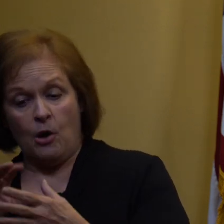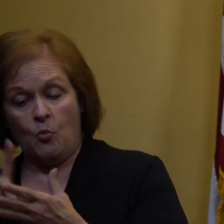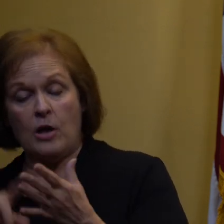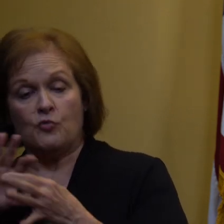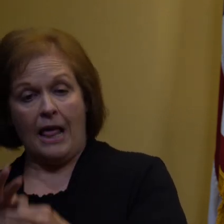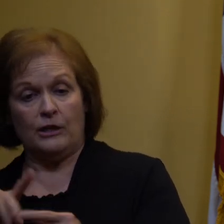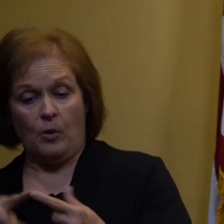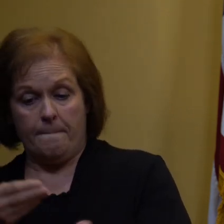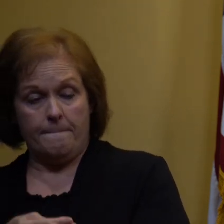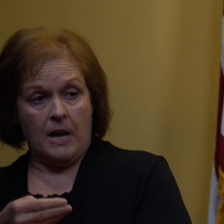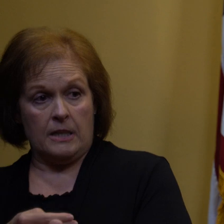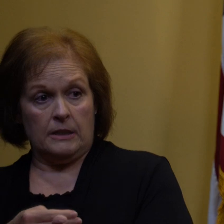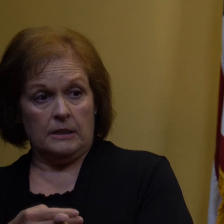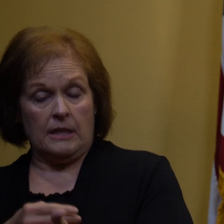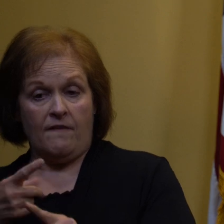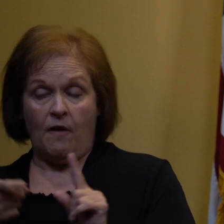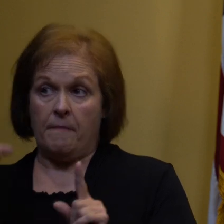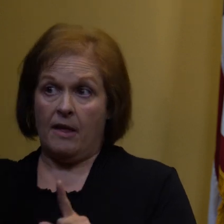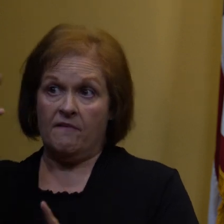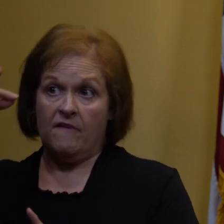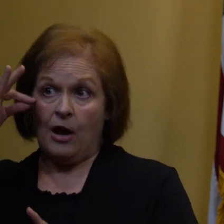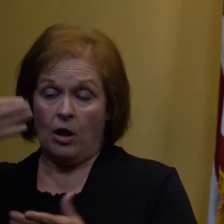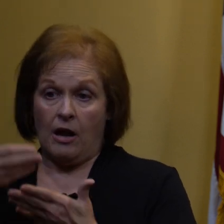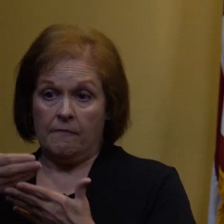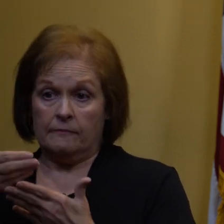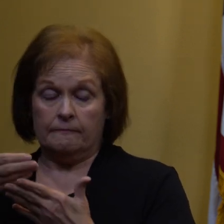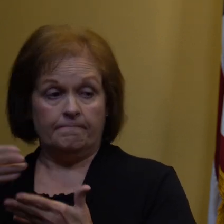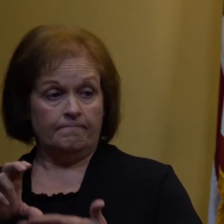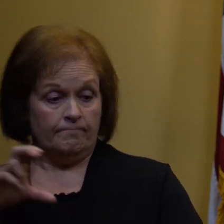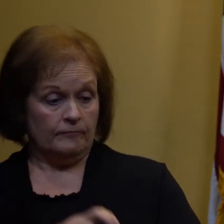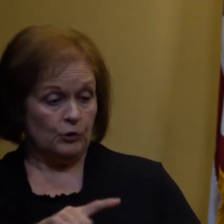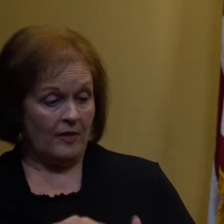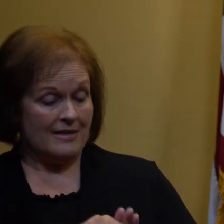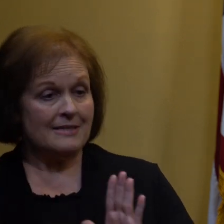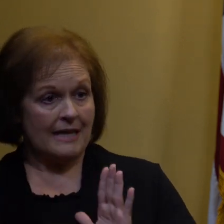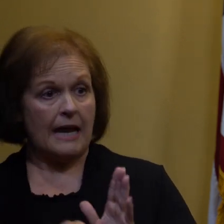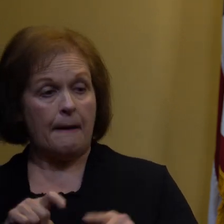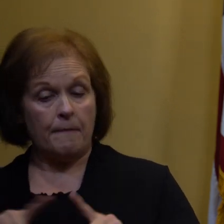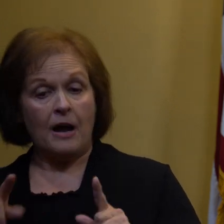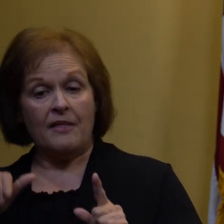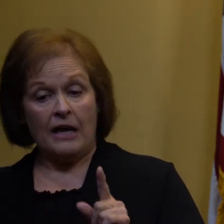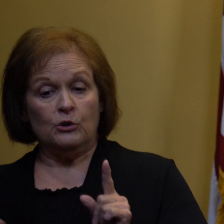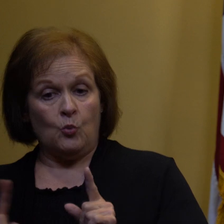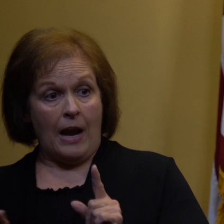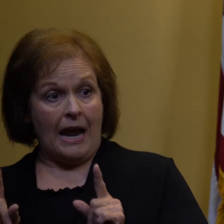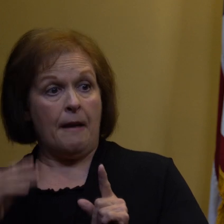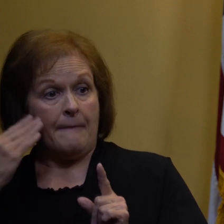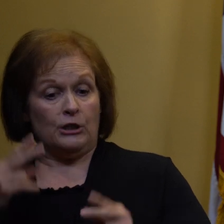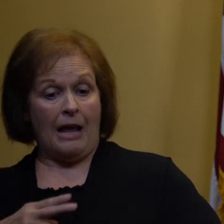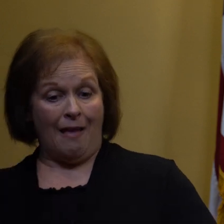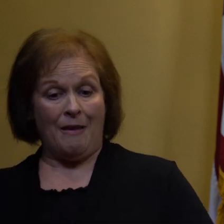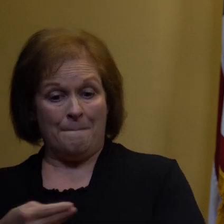to money going directly from the federal government to states, and held pretty much there. But this is where the mental